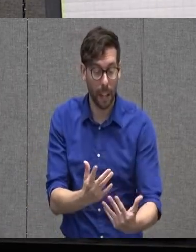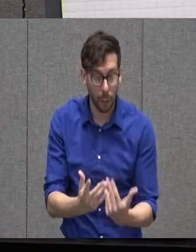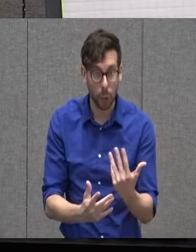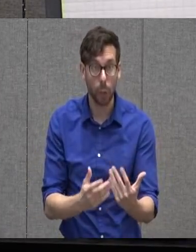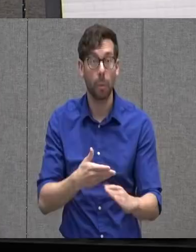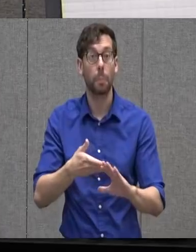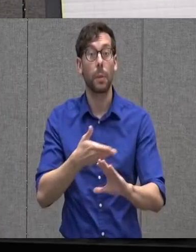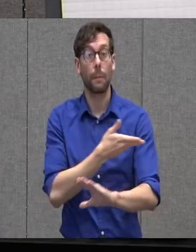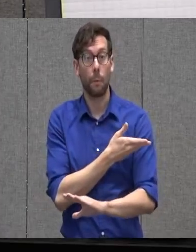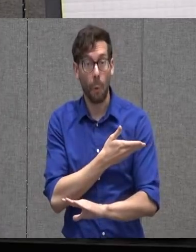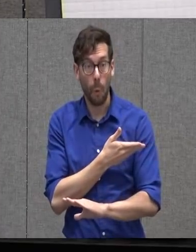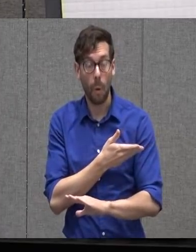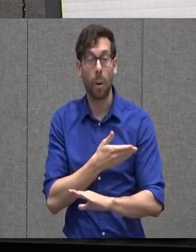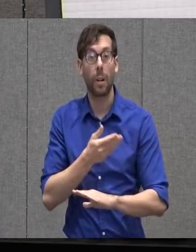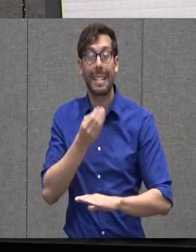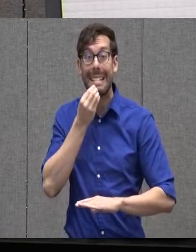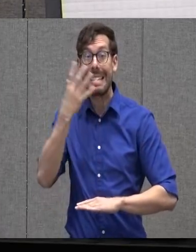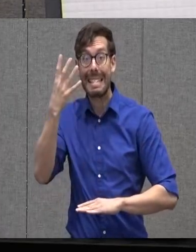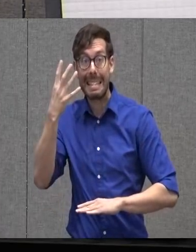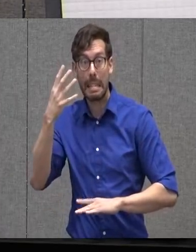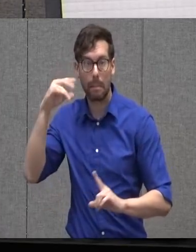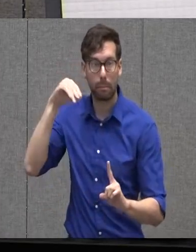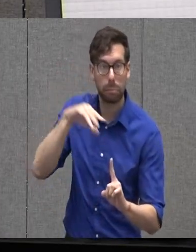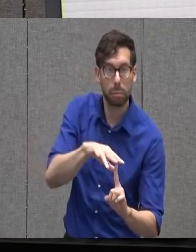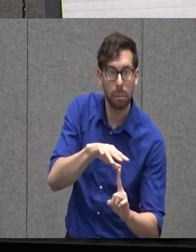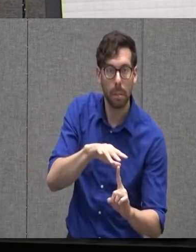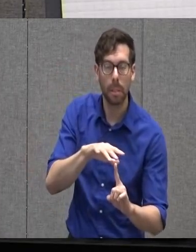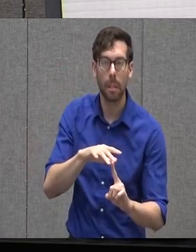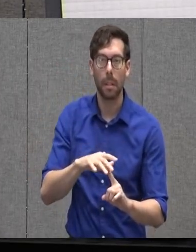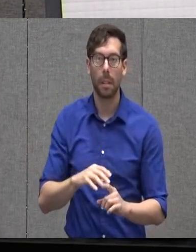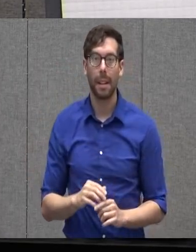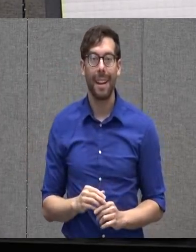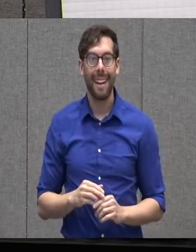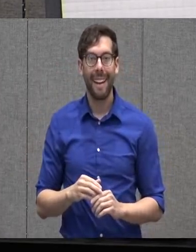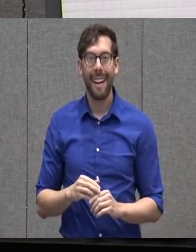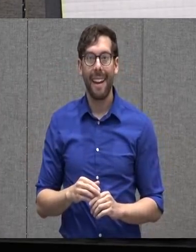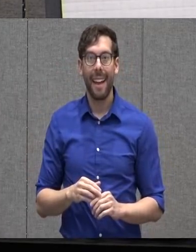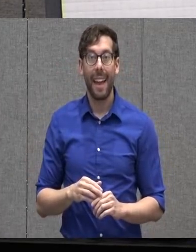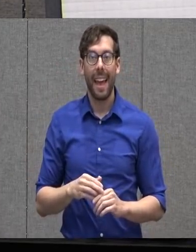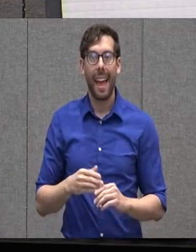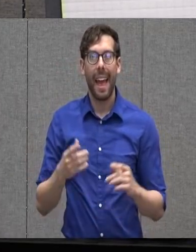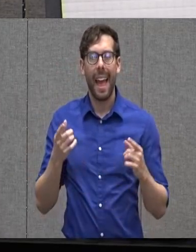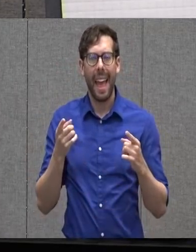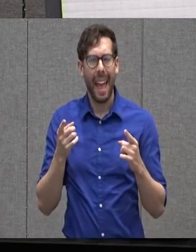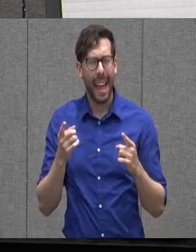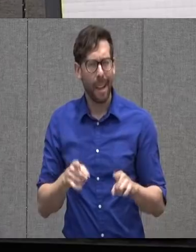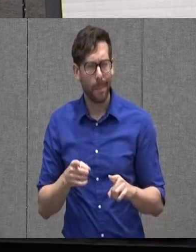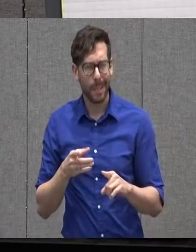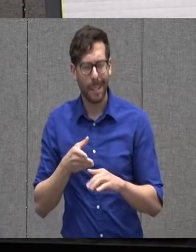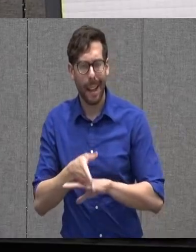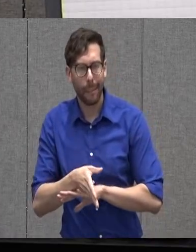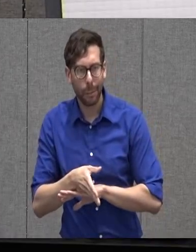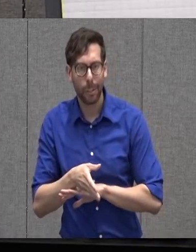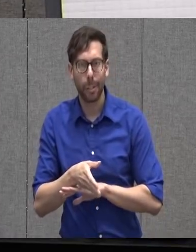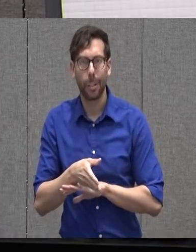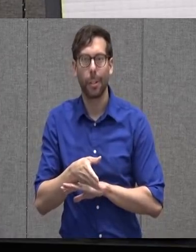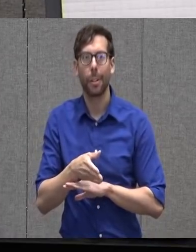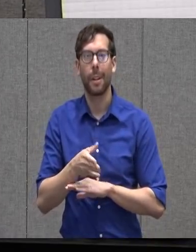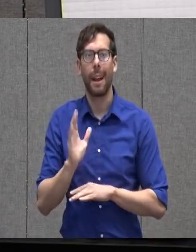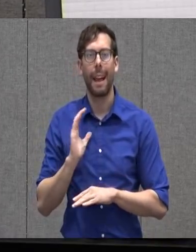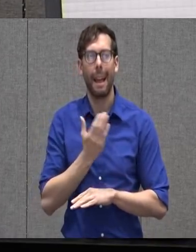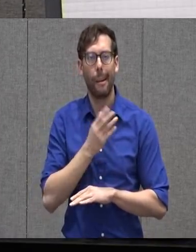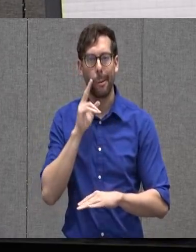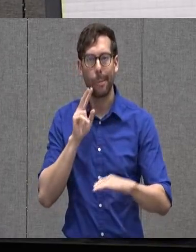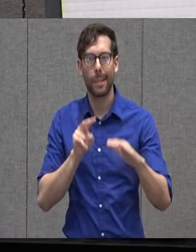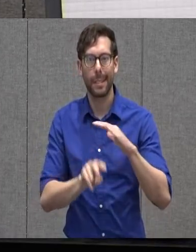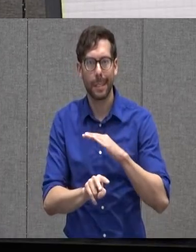that from after, based on our prediction of what we would hear, see, smell? What